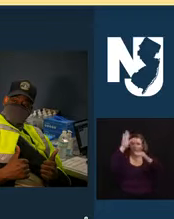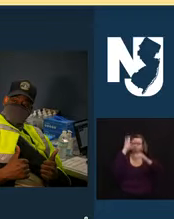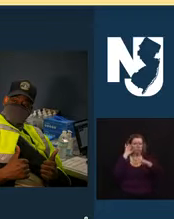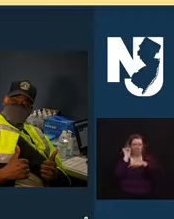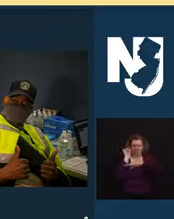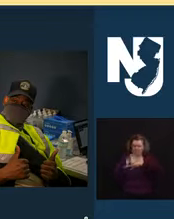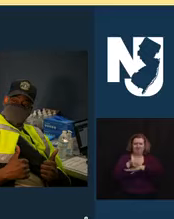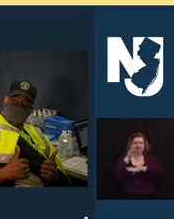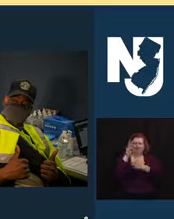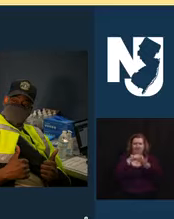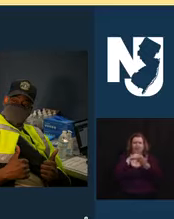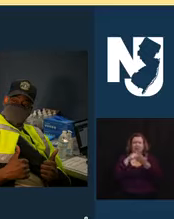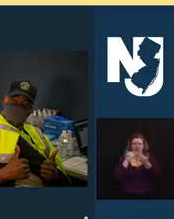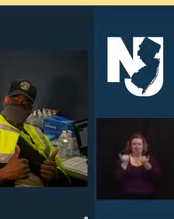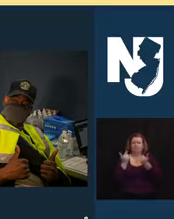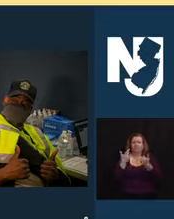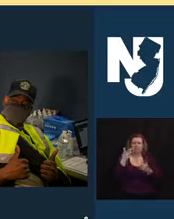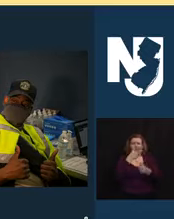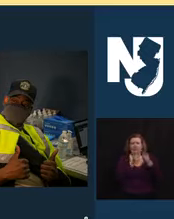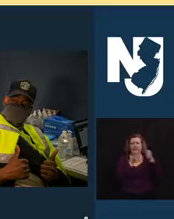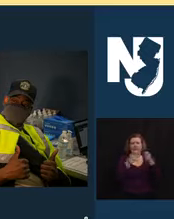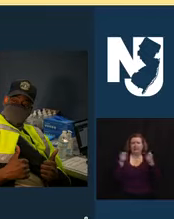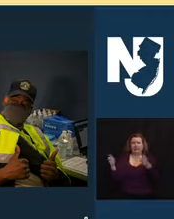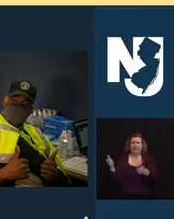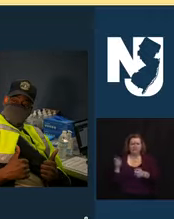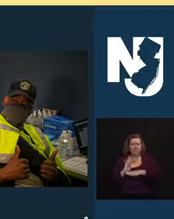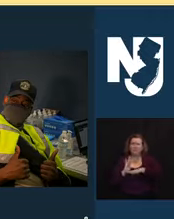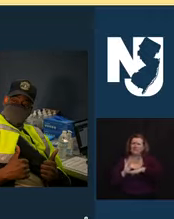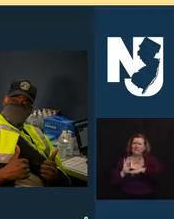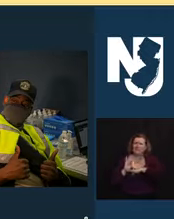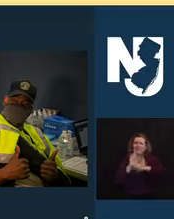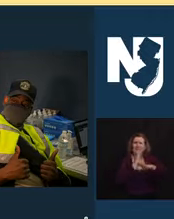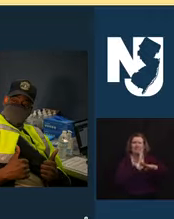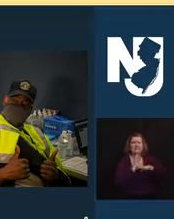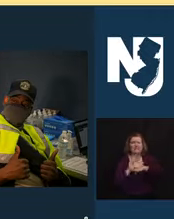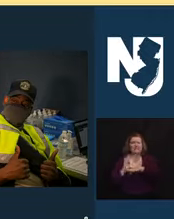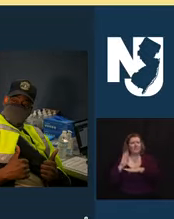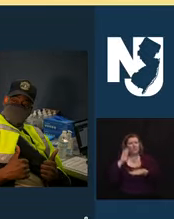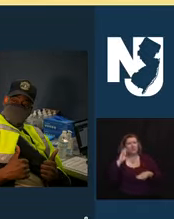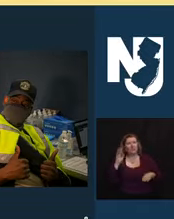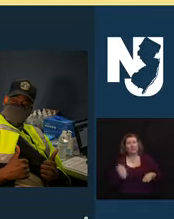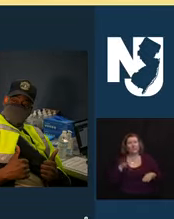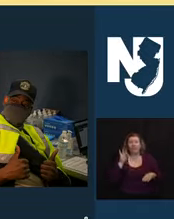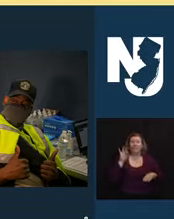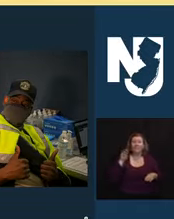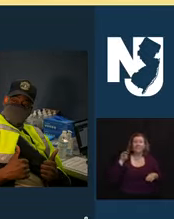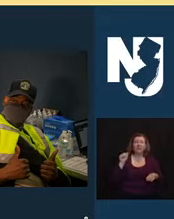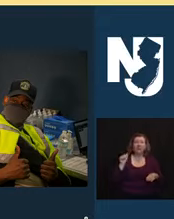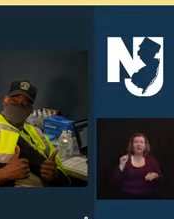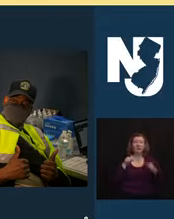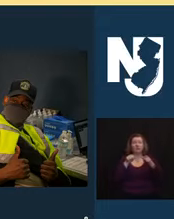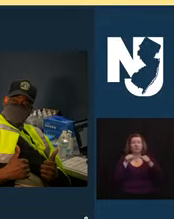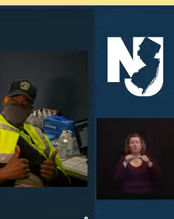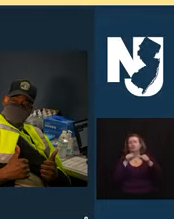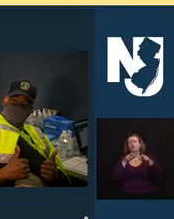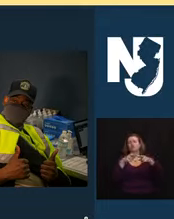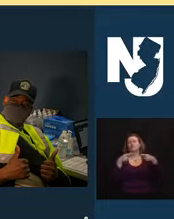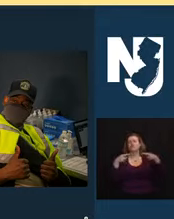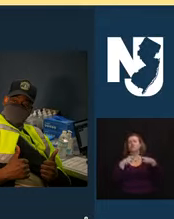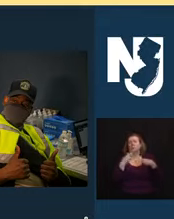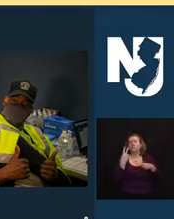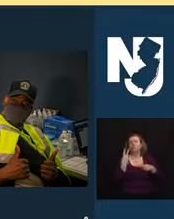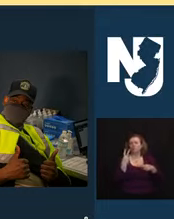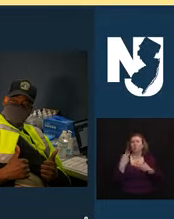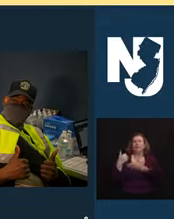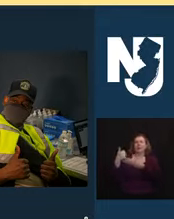And it was an all hands on deck. And Pat, you know the FEMA Region 2 folks very well through all the storms and